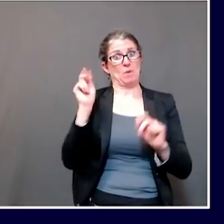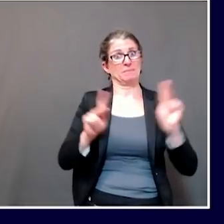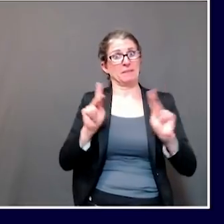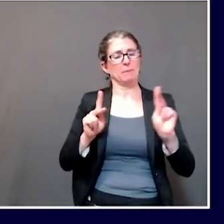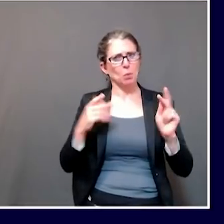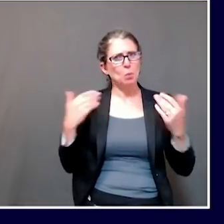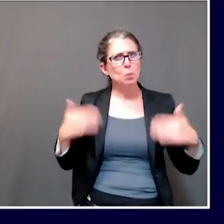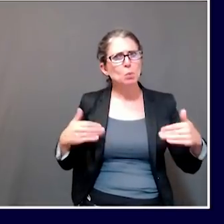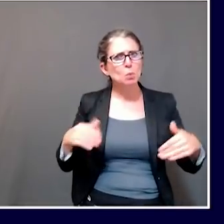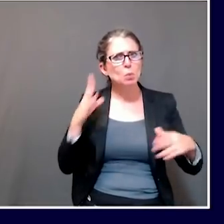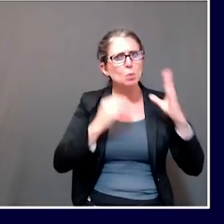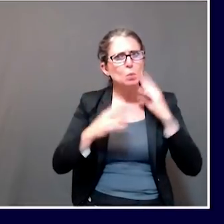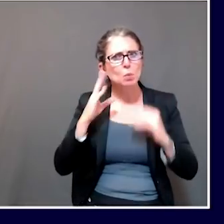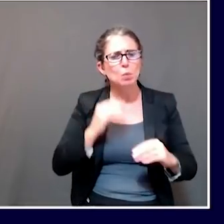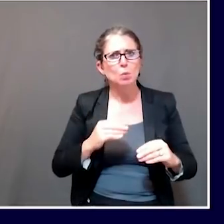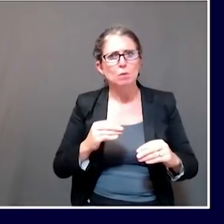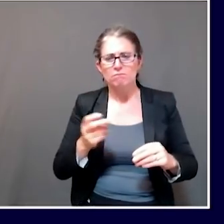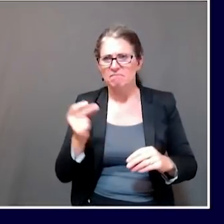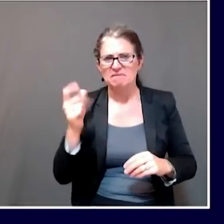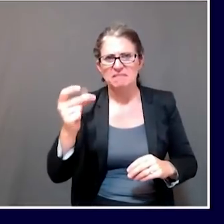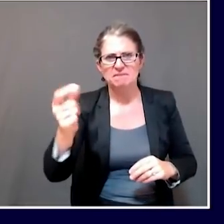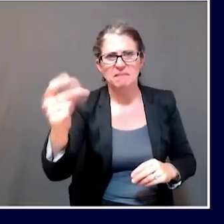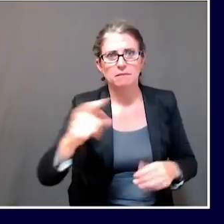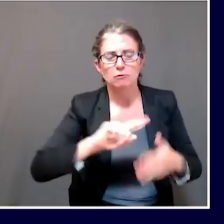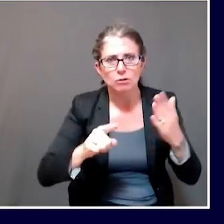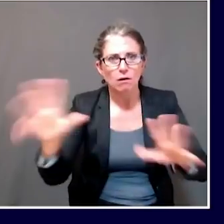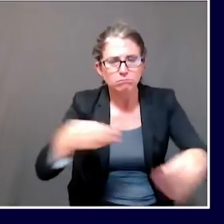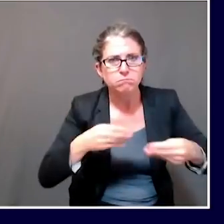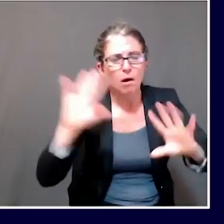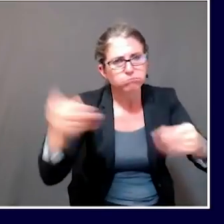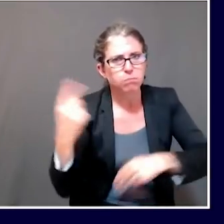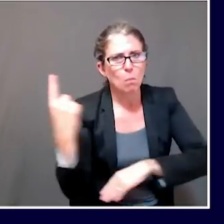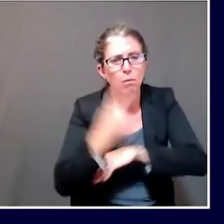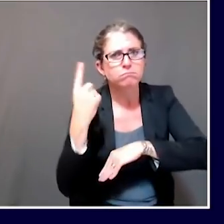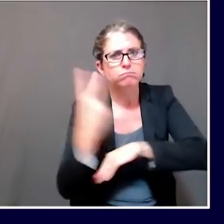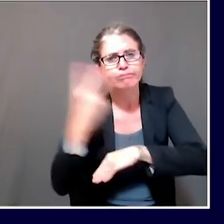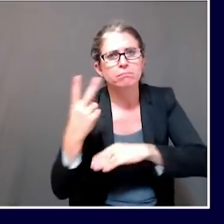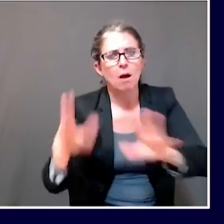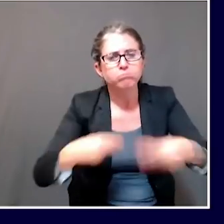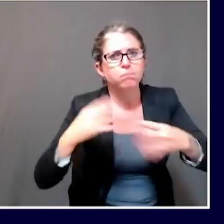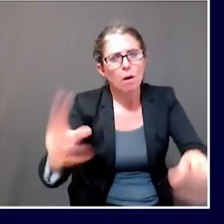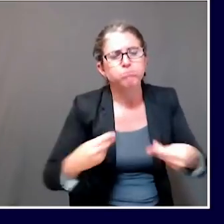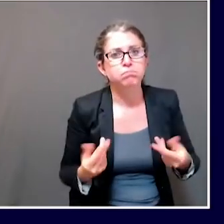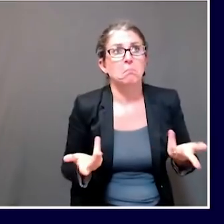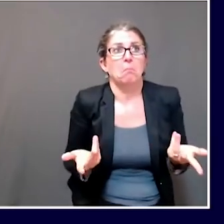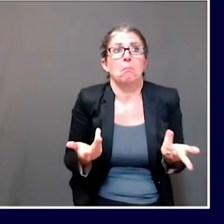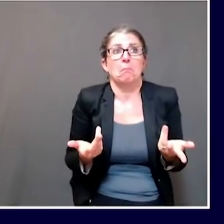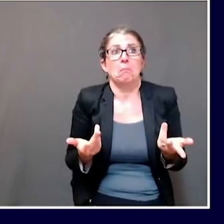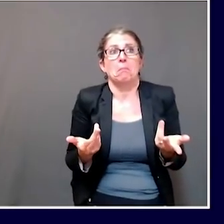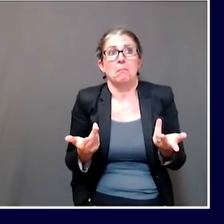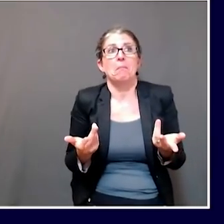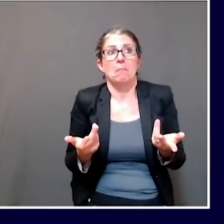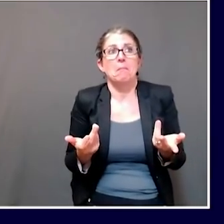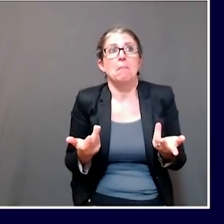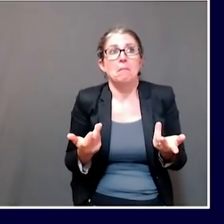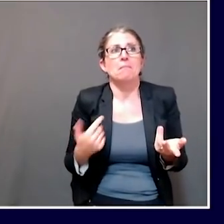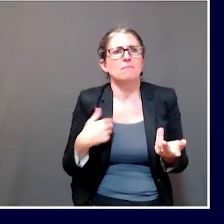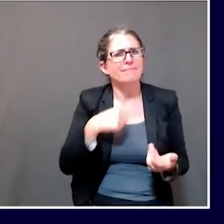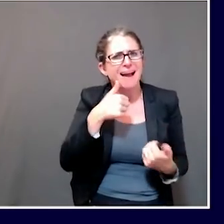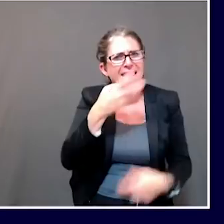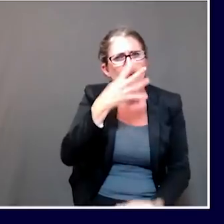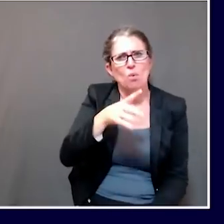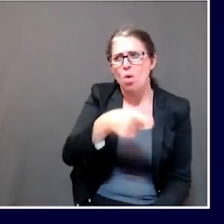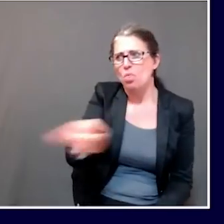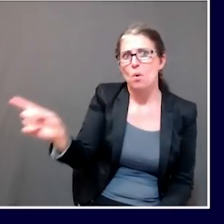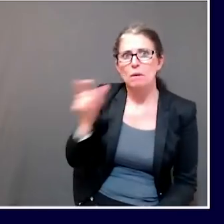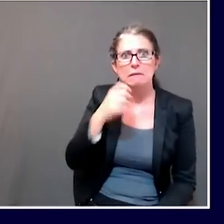going on. I say that because if you're working or you're wanting to get a test at, say, a pharmacy that's offering it in Maine, don't